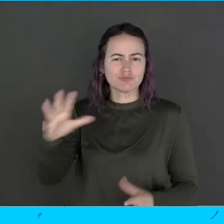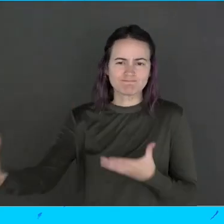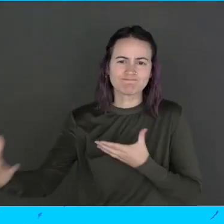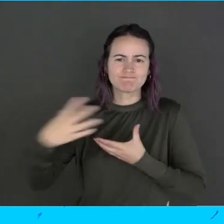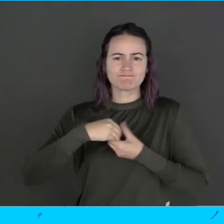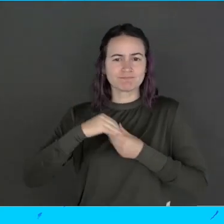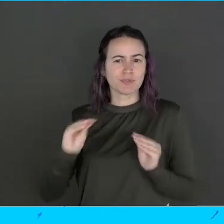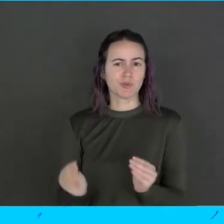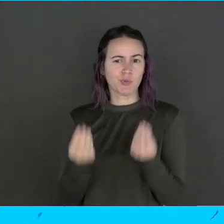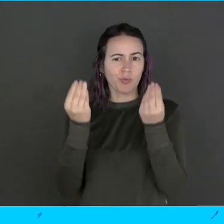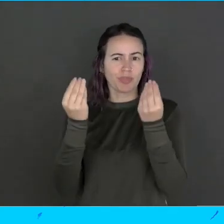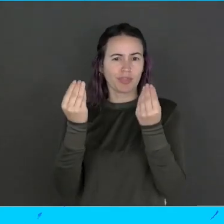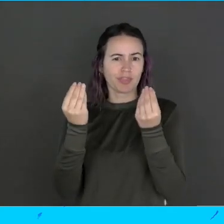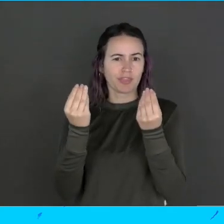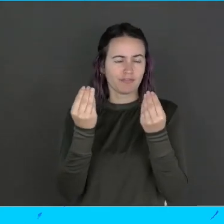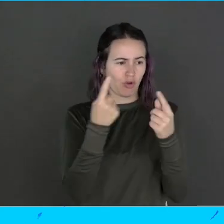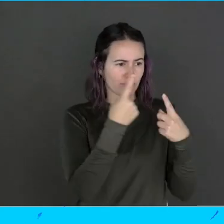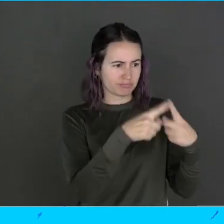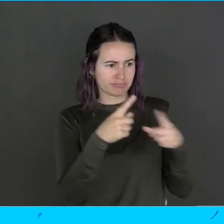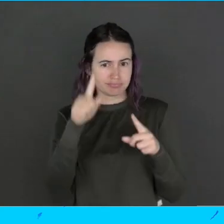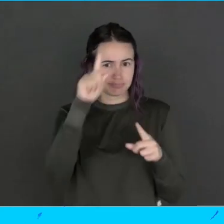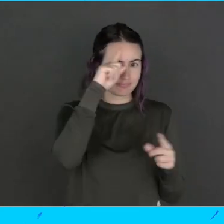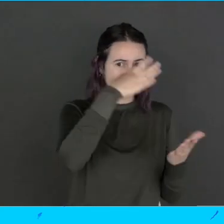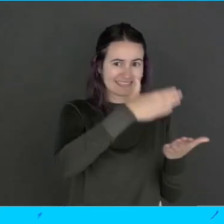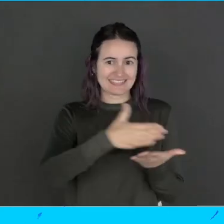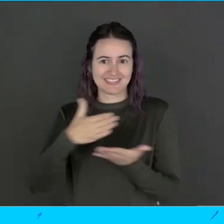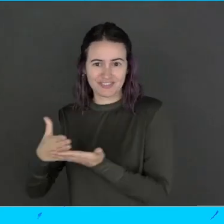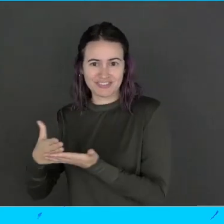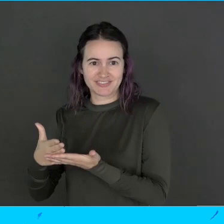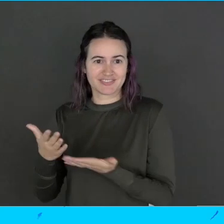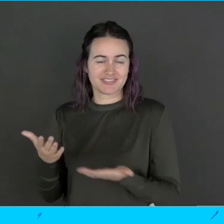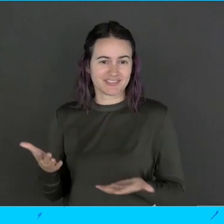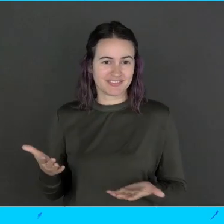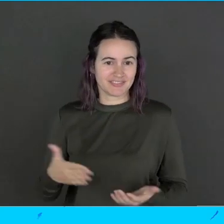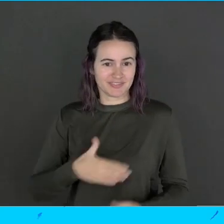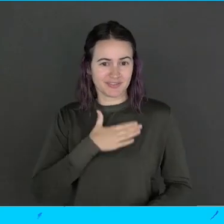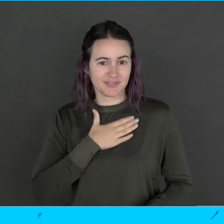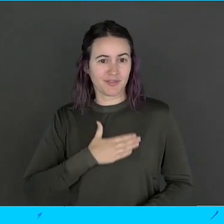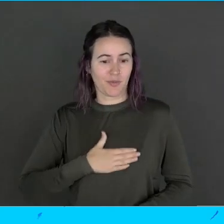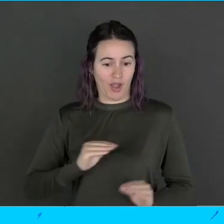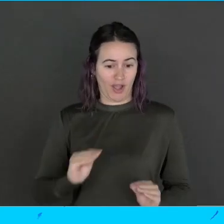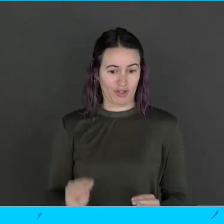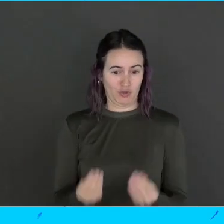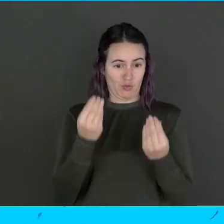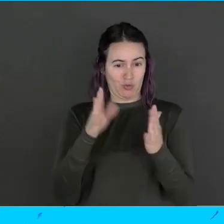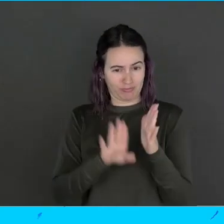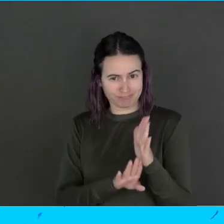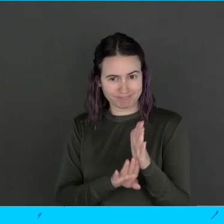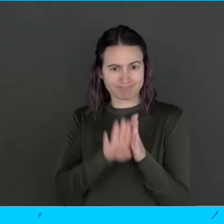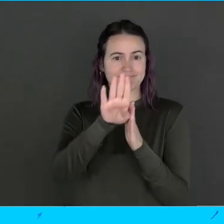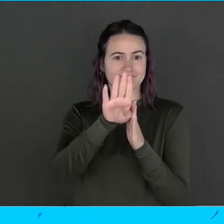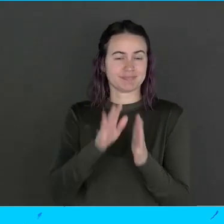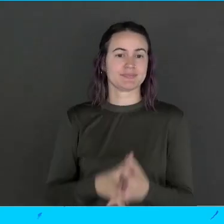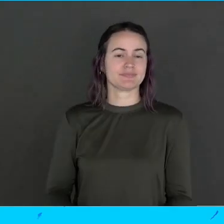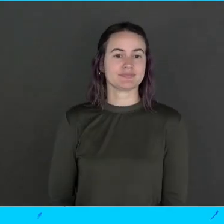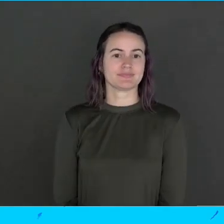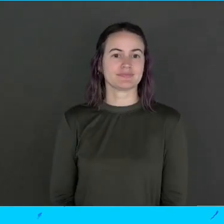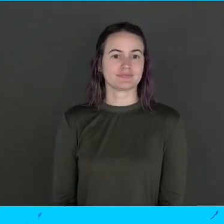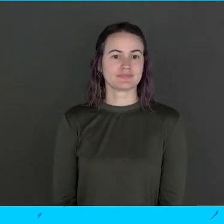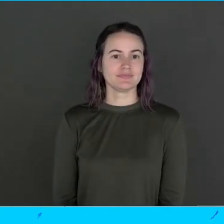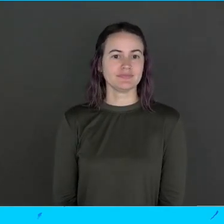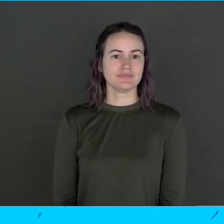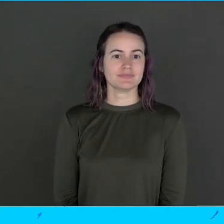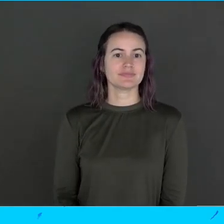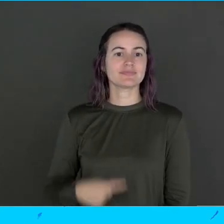its decisions, because anything without the total involvement of youth is not for youth. Thank you. Hi guys, my name is